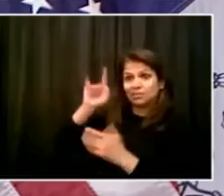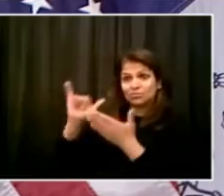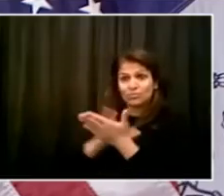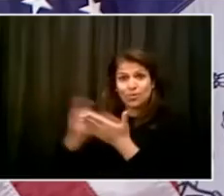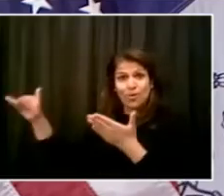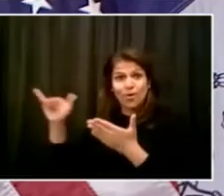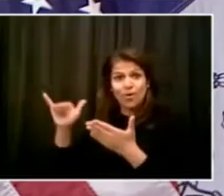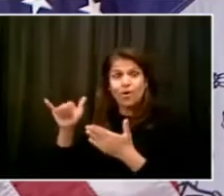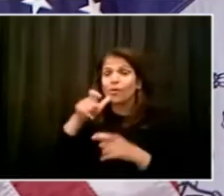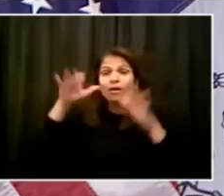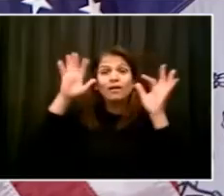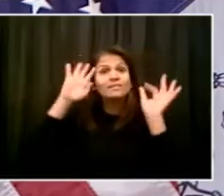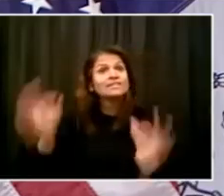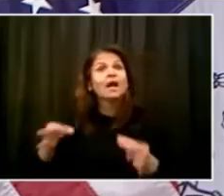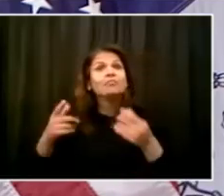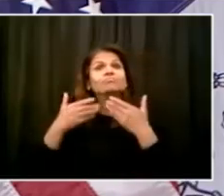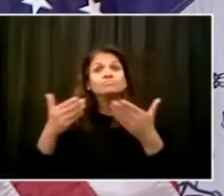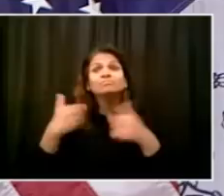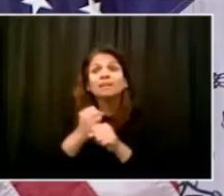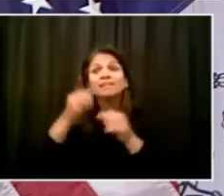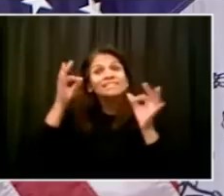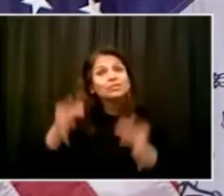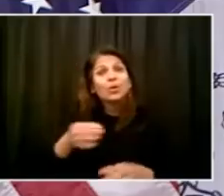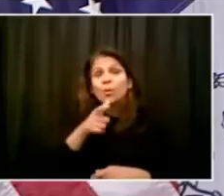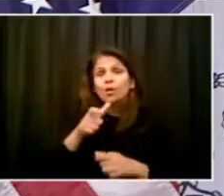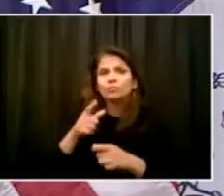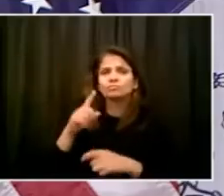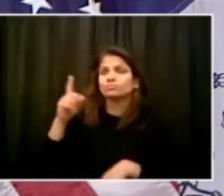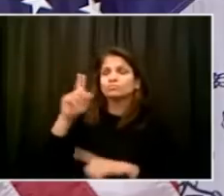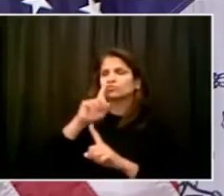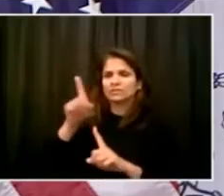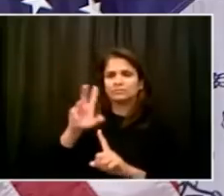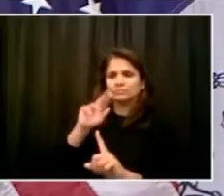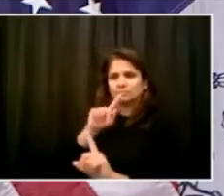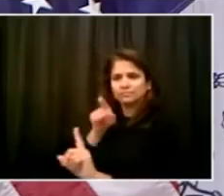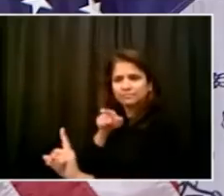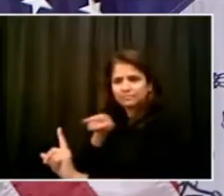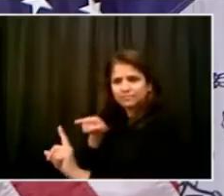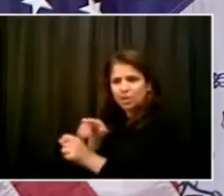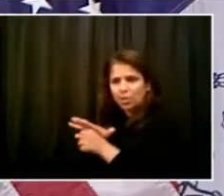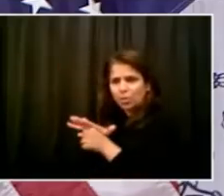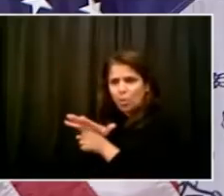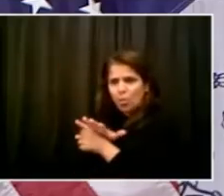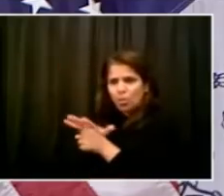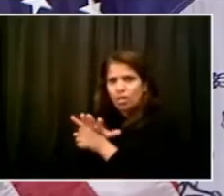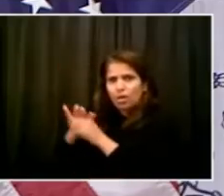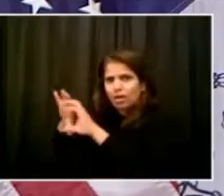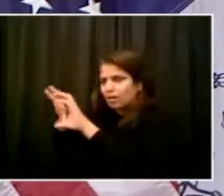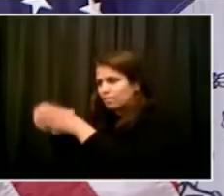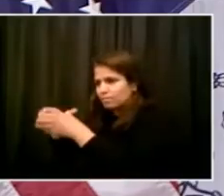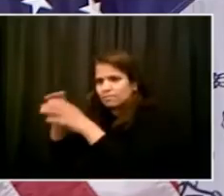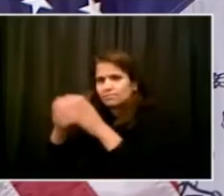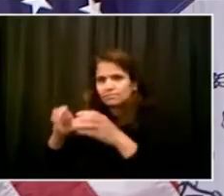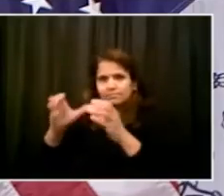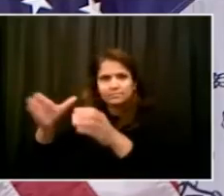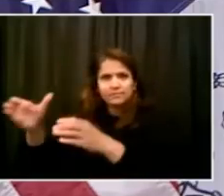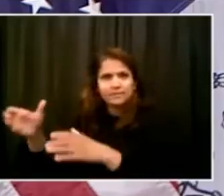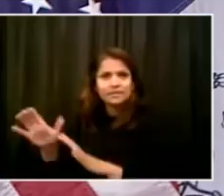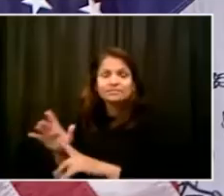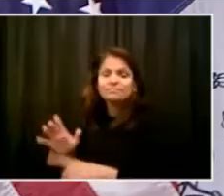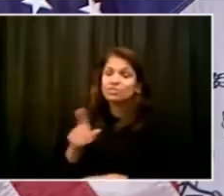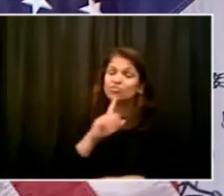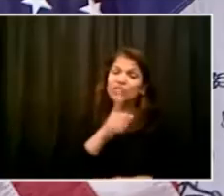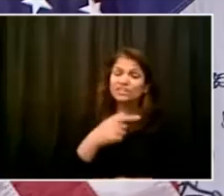crisis nationally. We're the most populous city in the United States of America, one of the most densely populated places in the country.